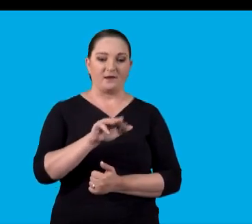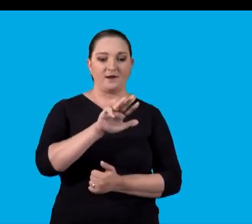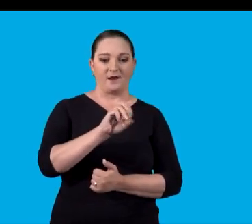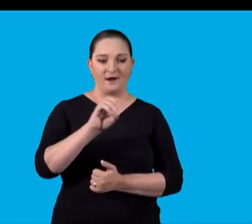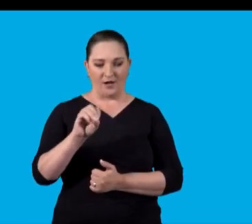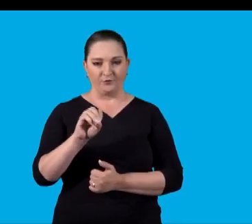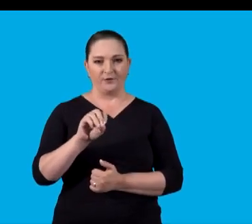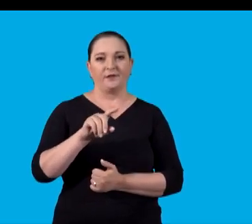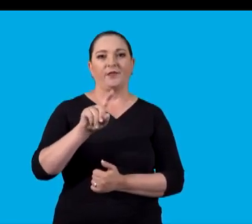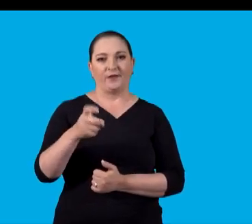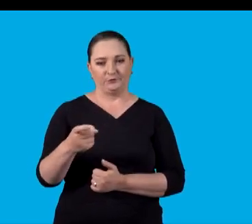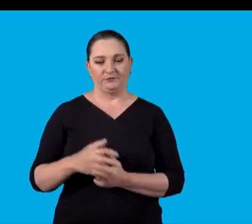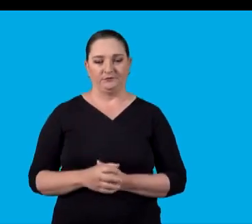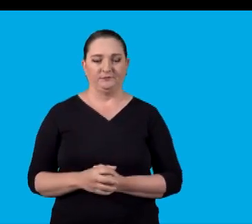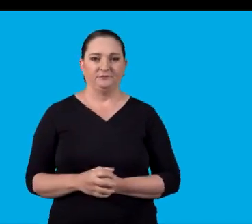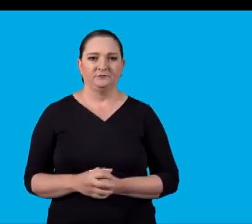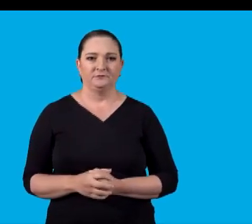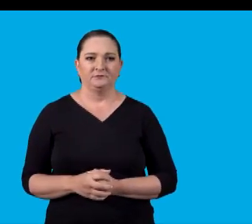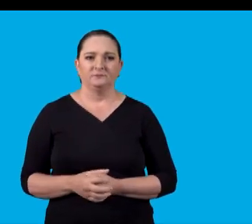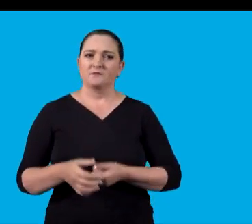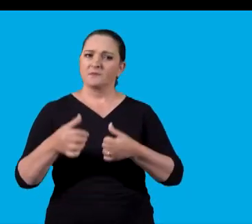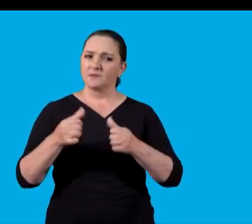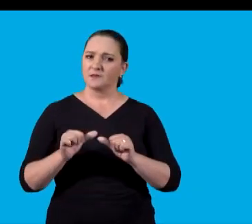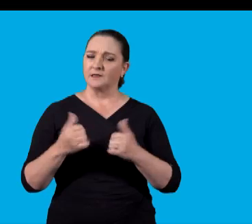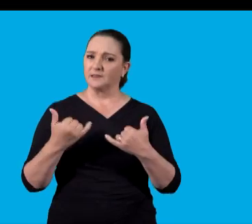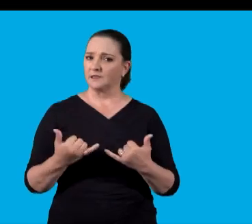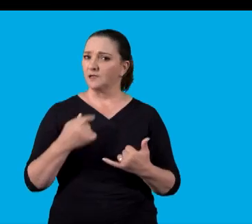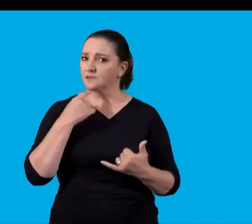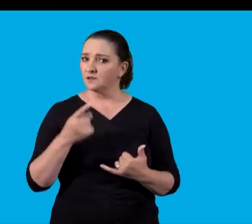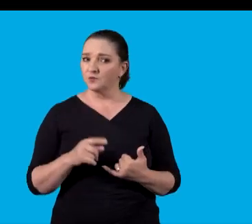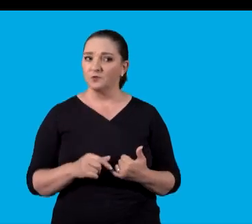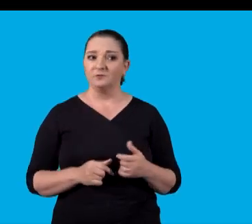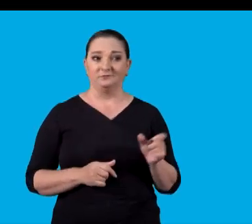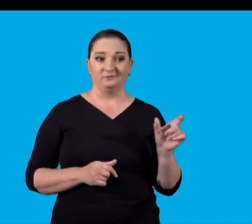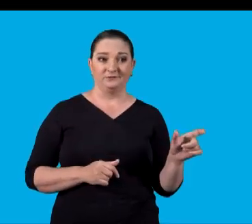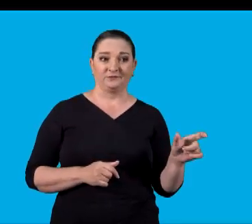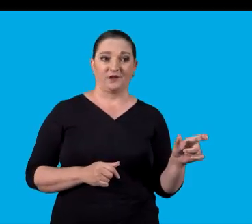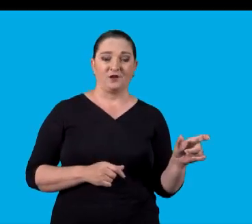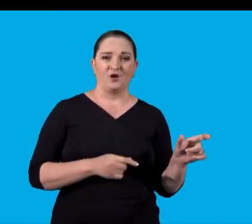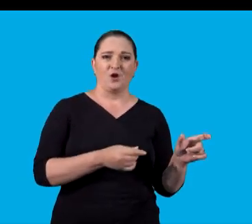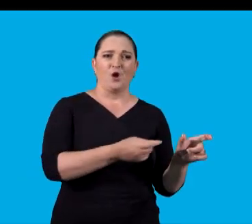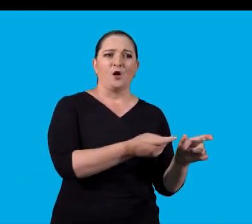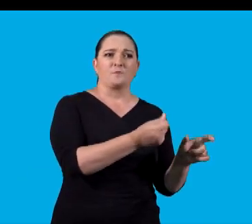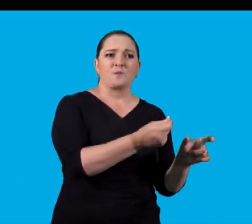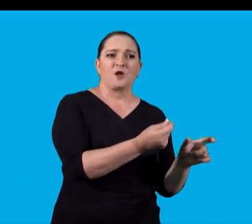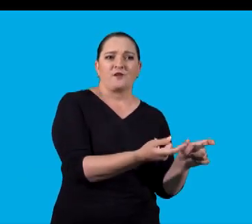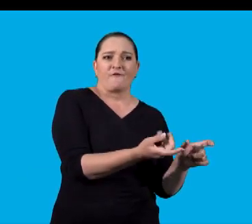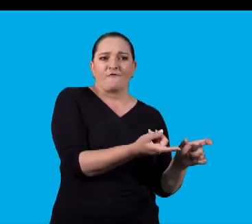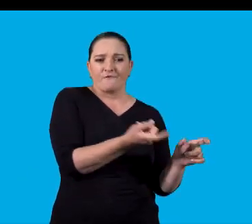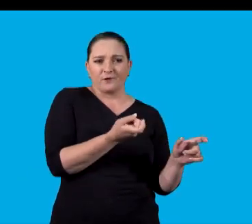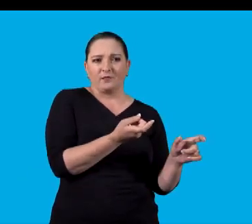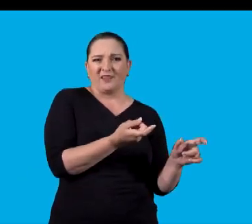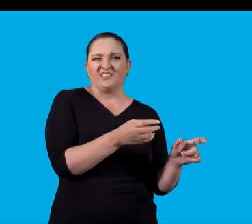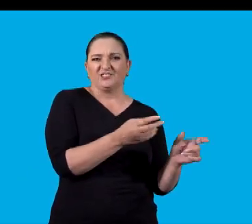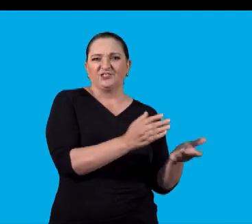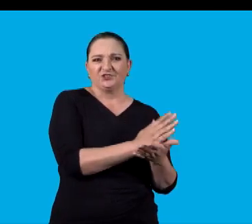1,900,000. Okay. So when I come here now, I now say proceeds from issue of shares. I